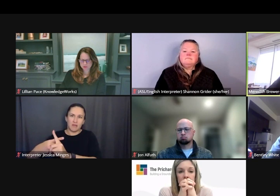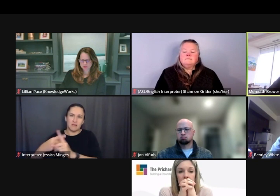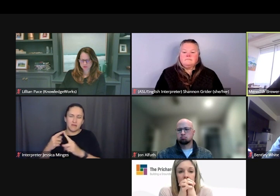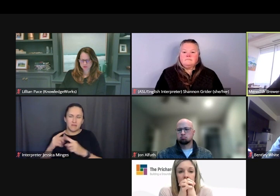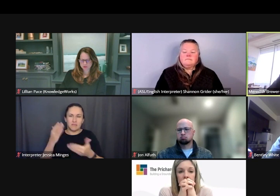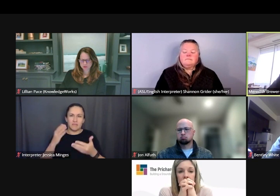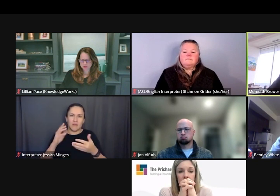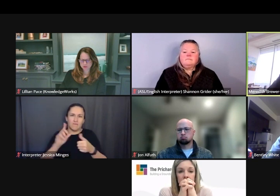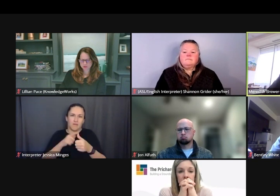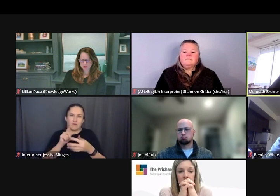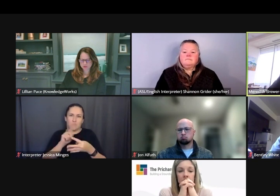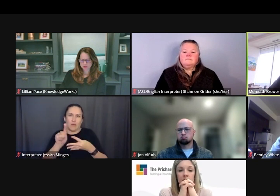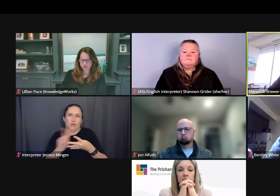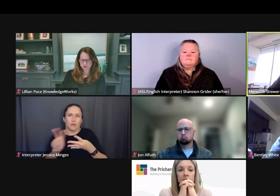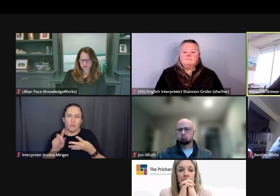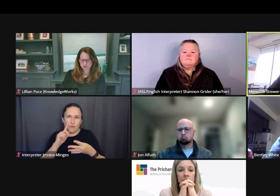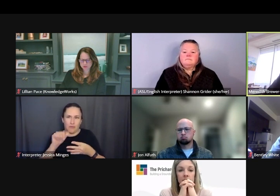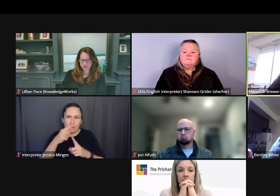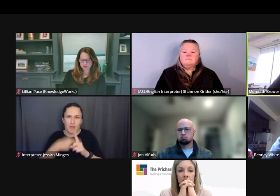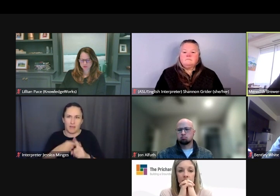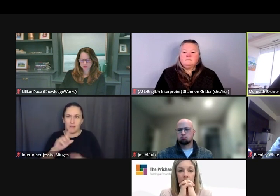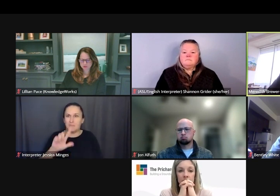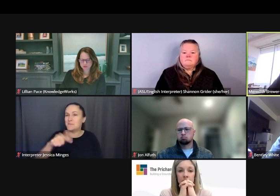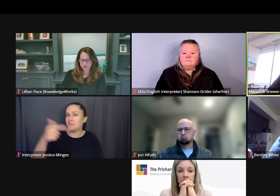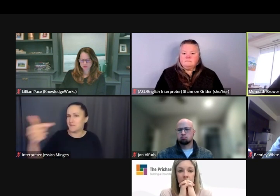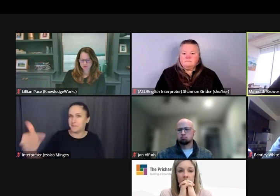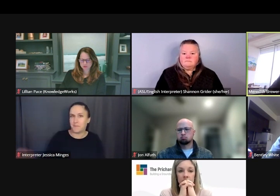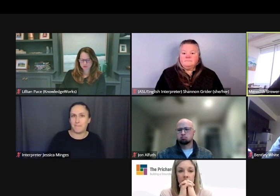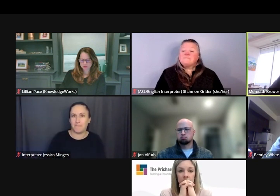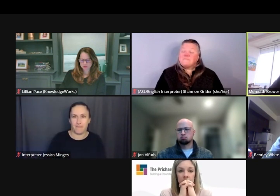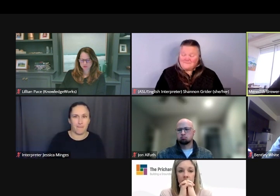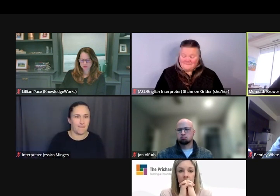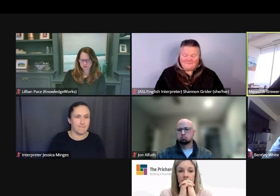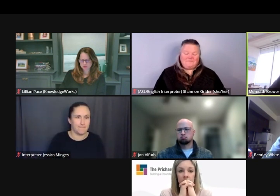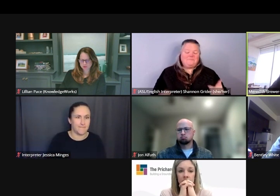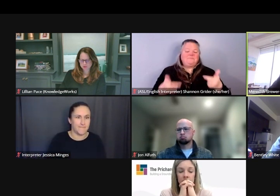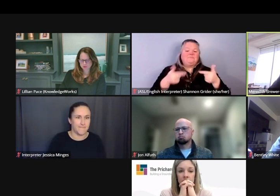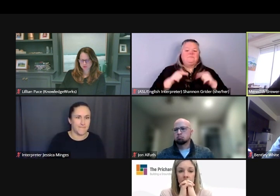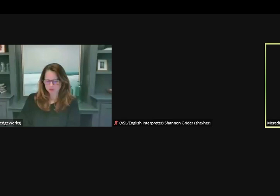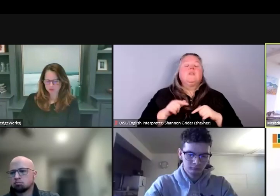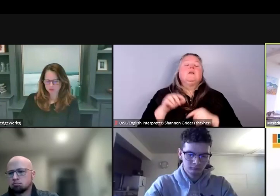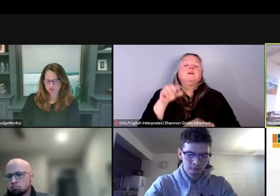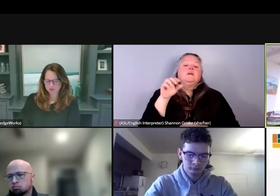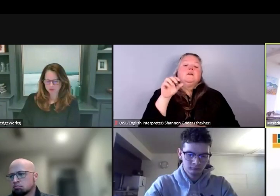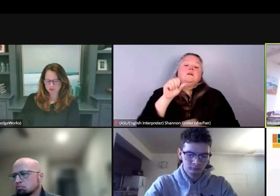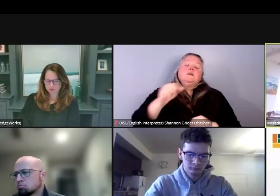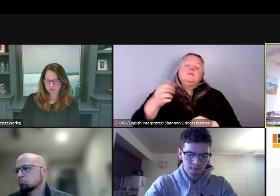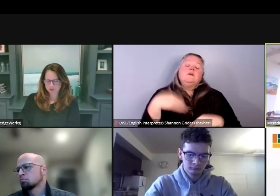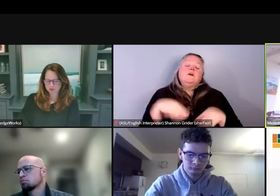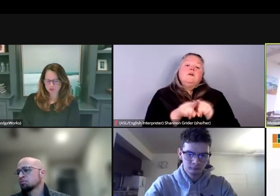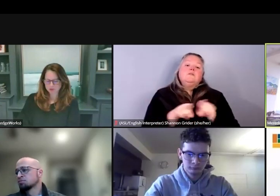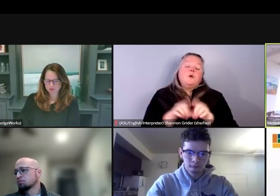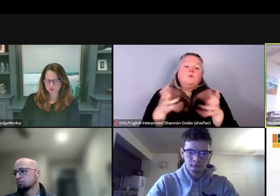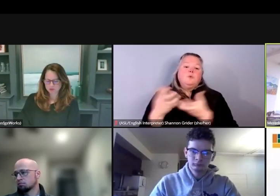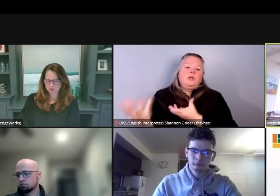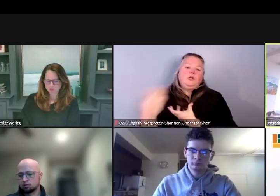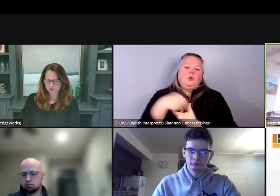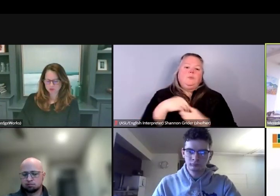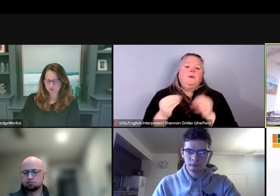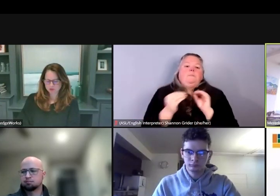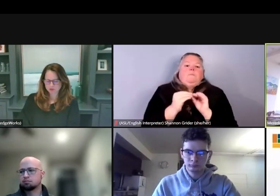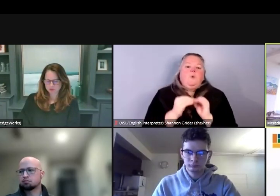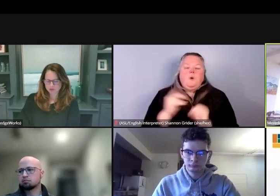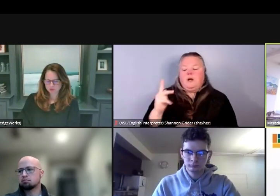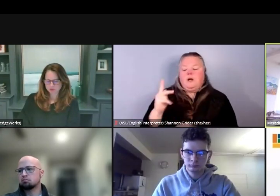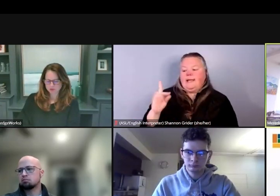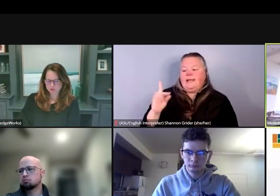week or two of the month. We also want to incorporate more KDE staff